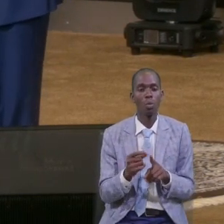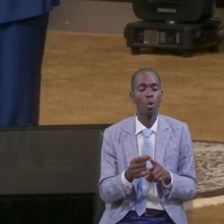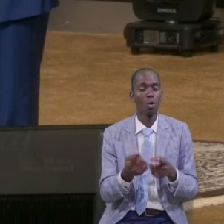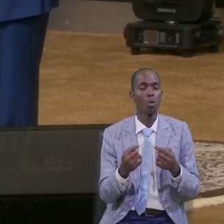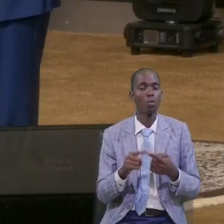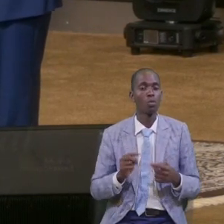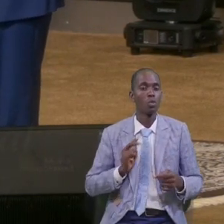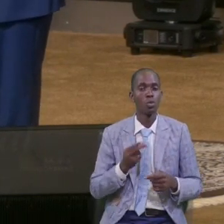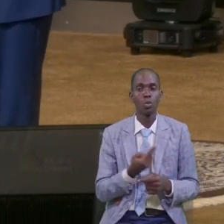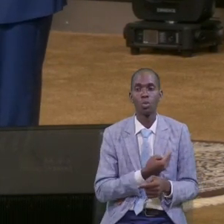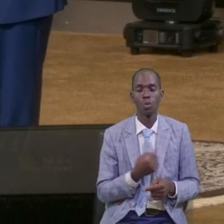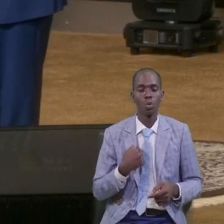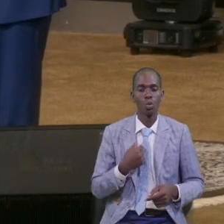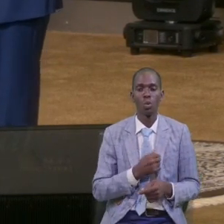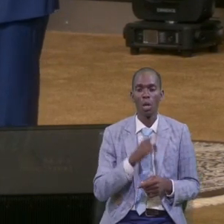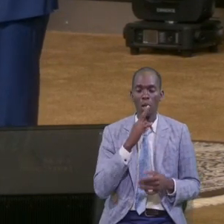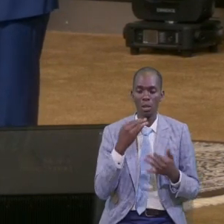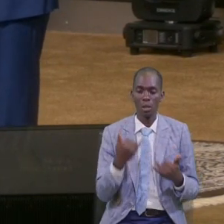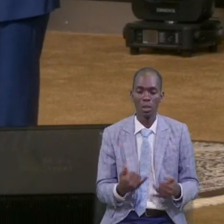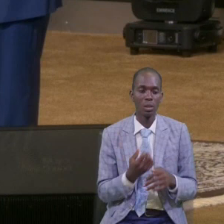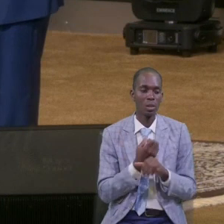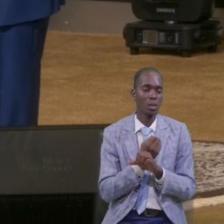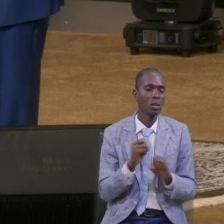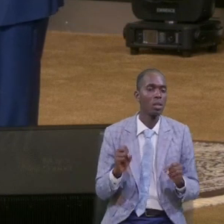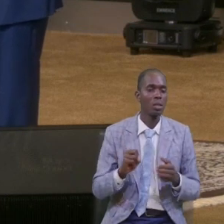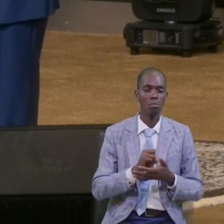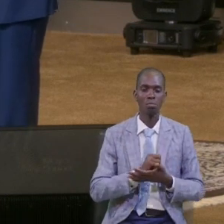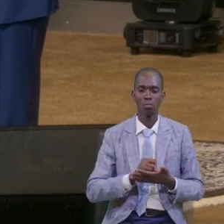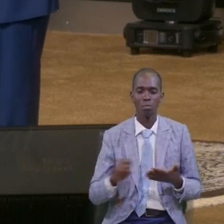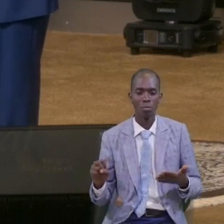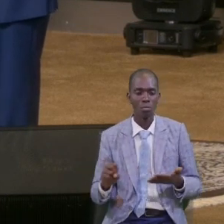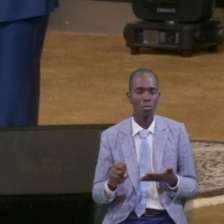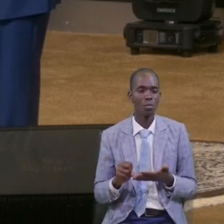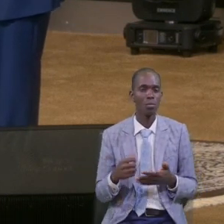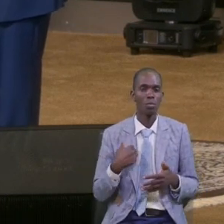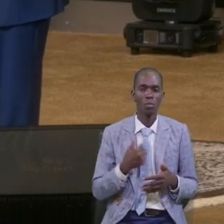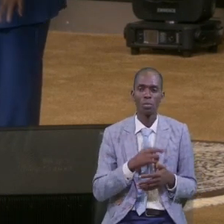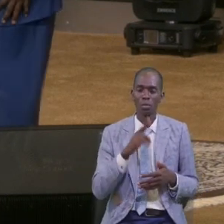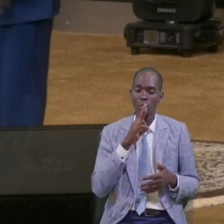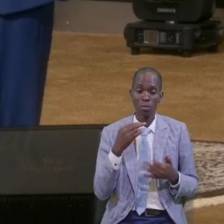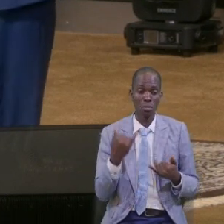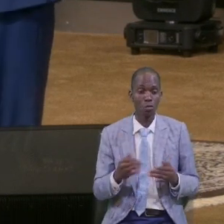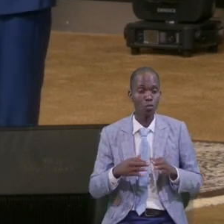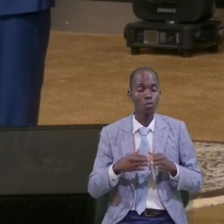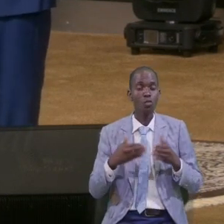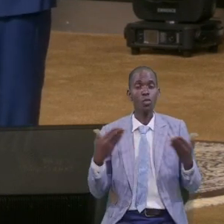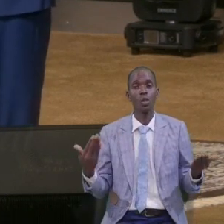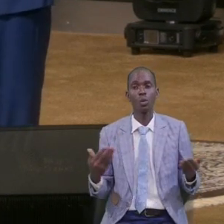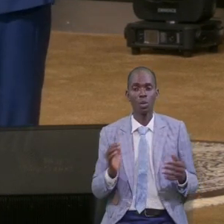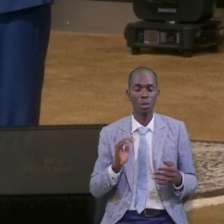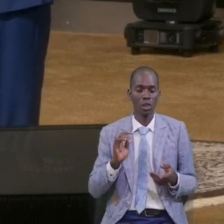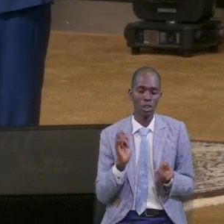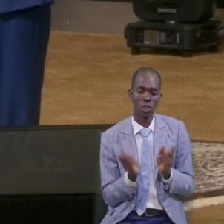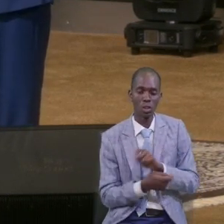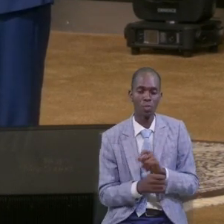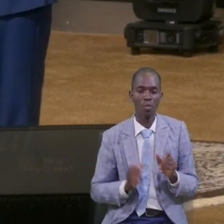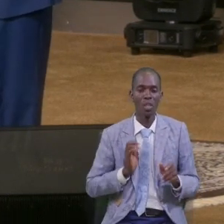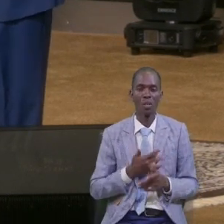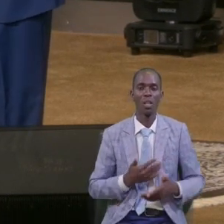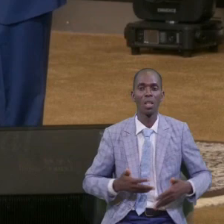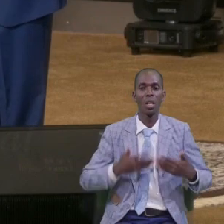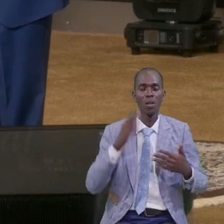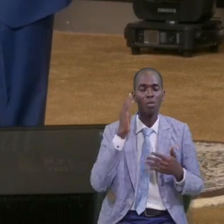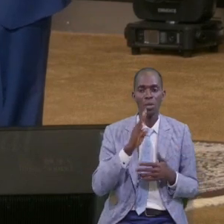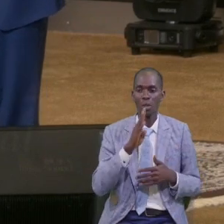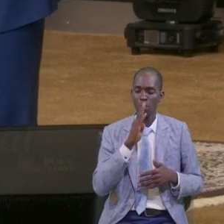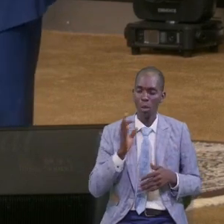now saved, we're sanctified, we're transparent, we're transformed, and our lives will be of